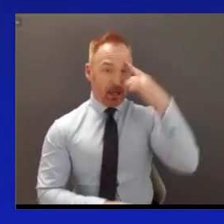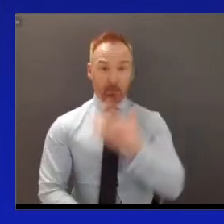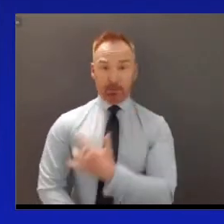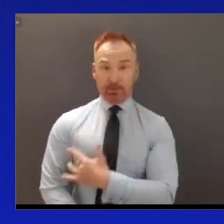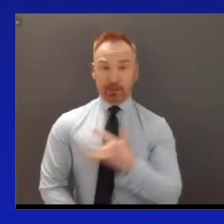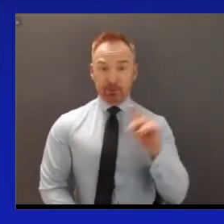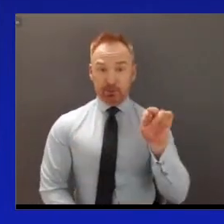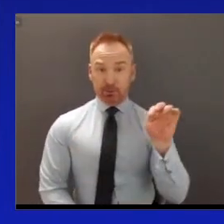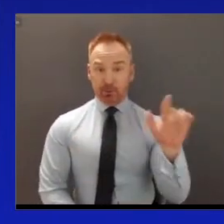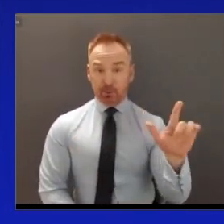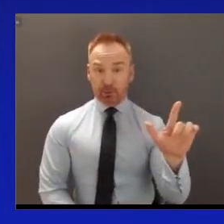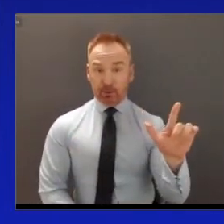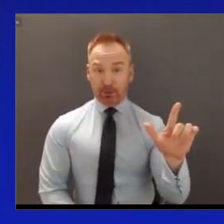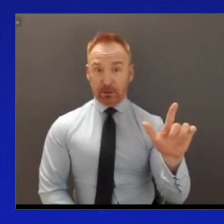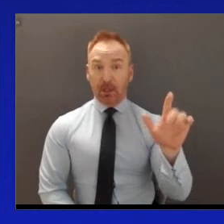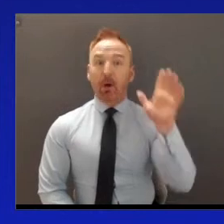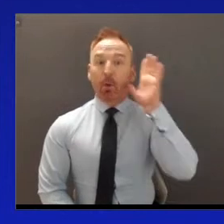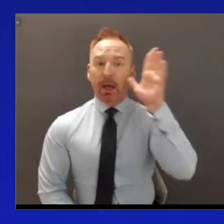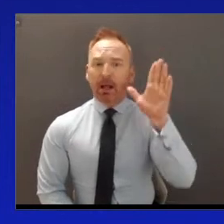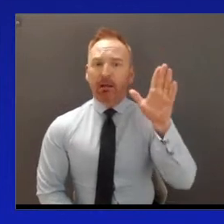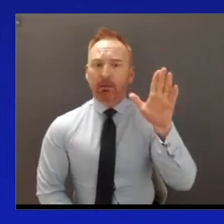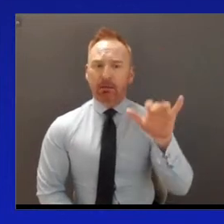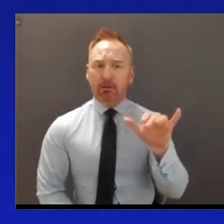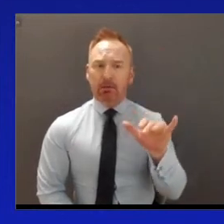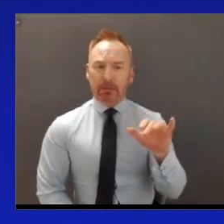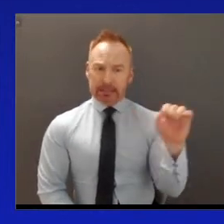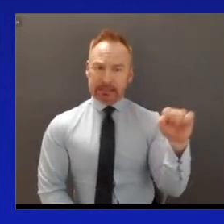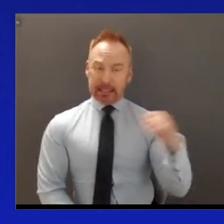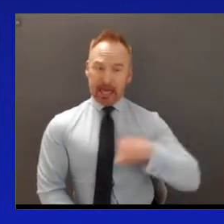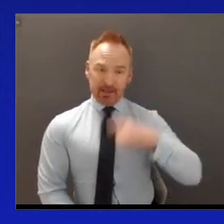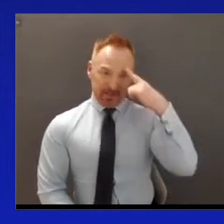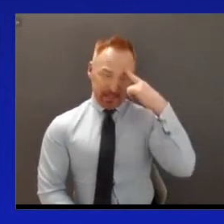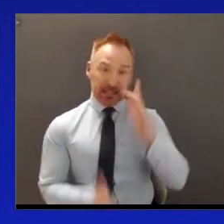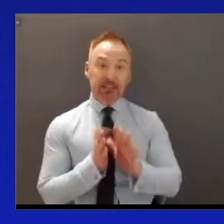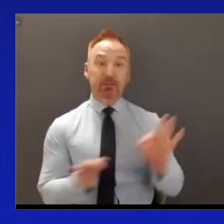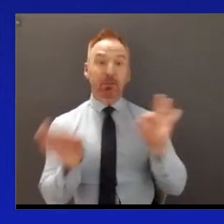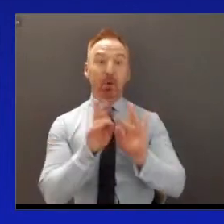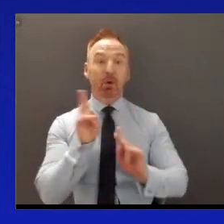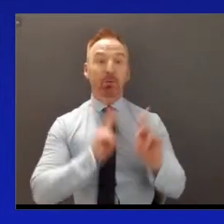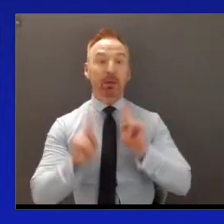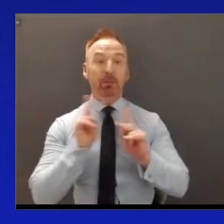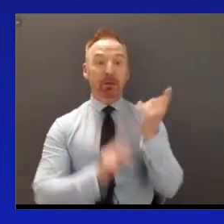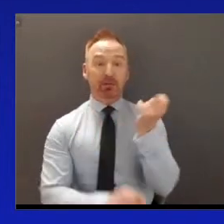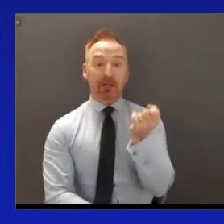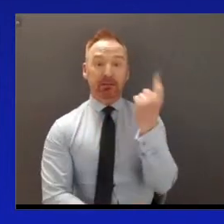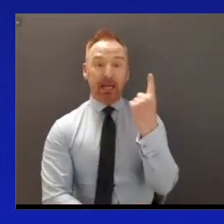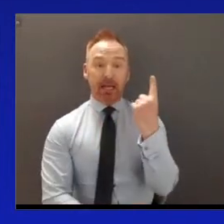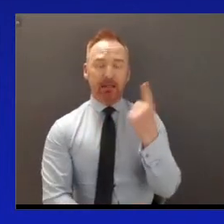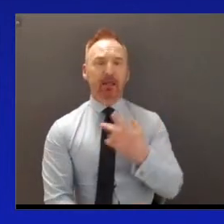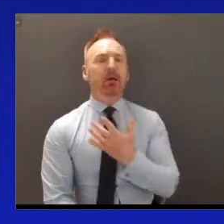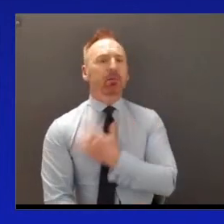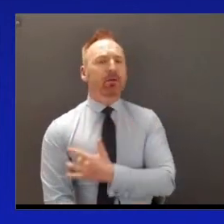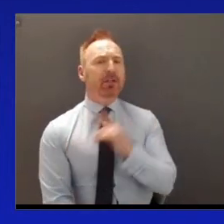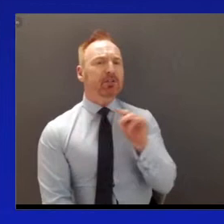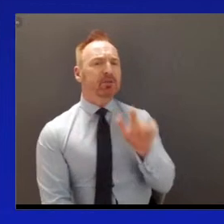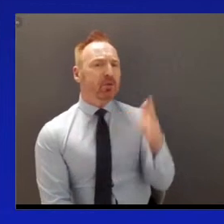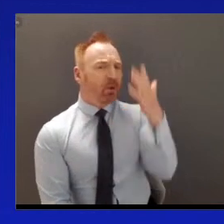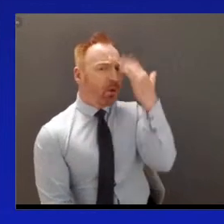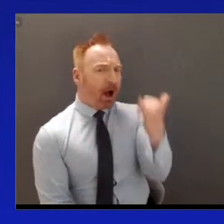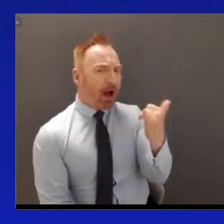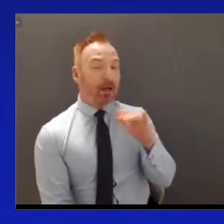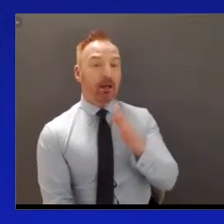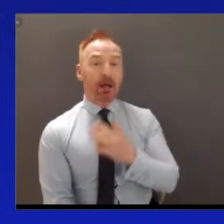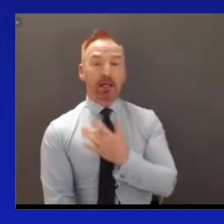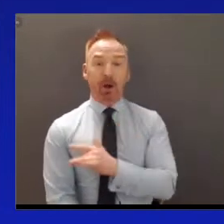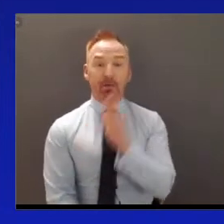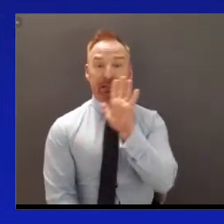And I think it's important to understand, people saying, well, why do we need a provincial tool? It's important to understand as the province to